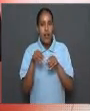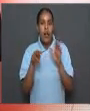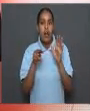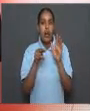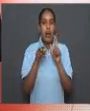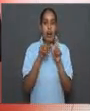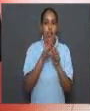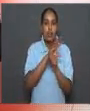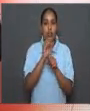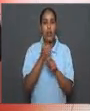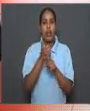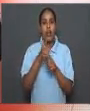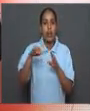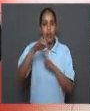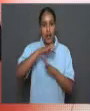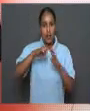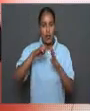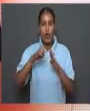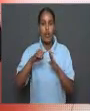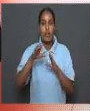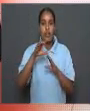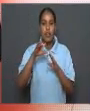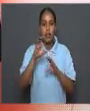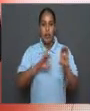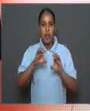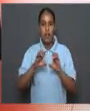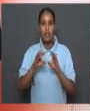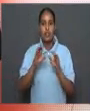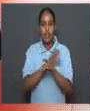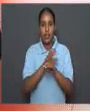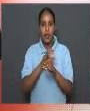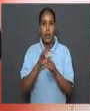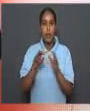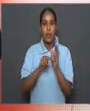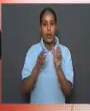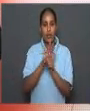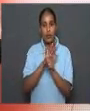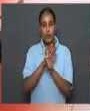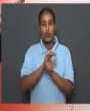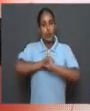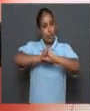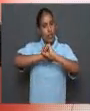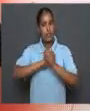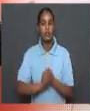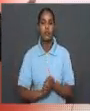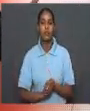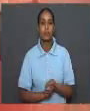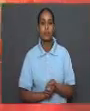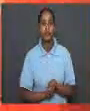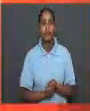the anode of the electrochemical cell, while the cathode metal remains